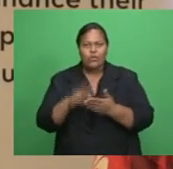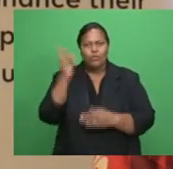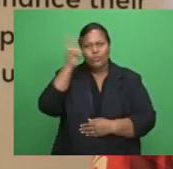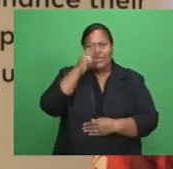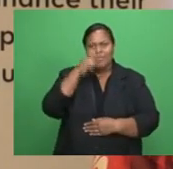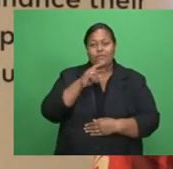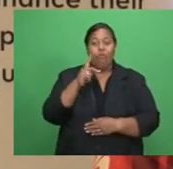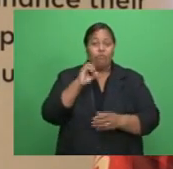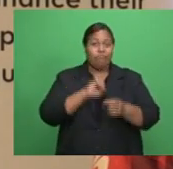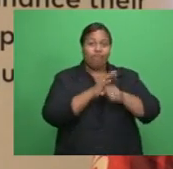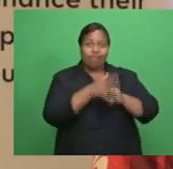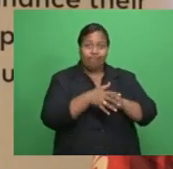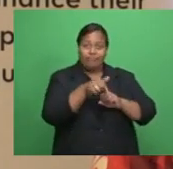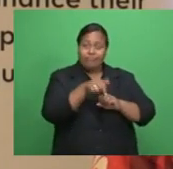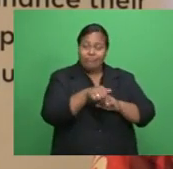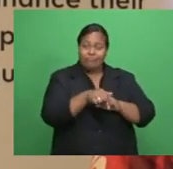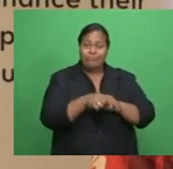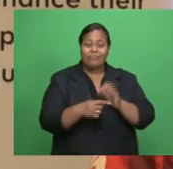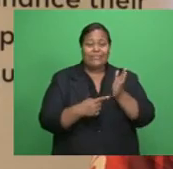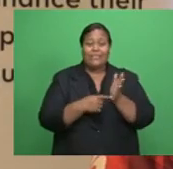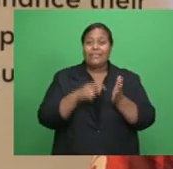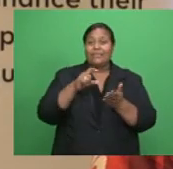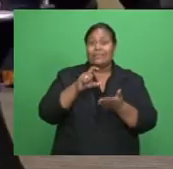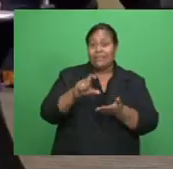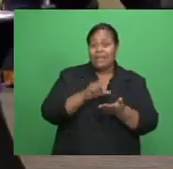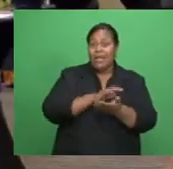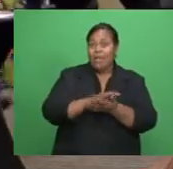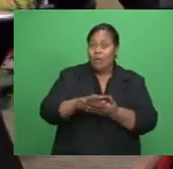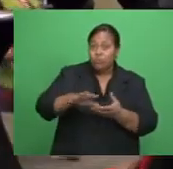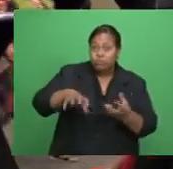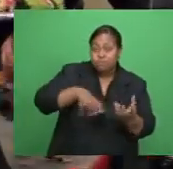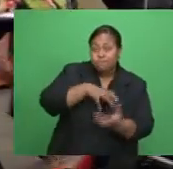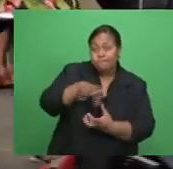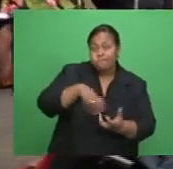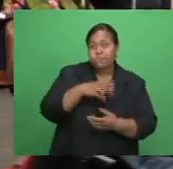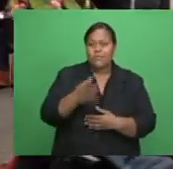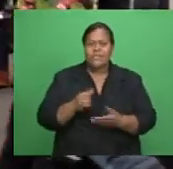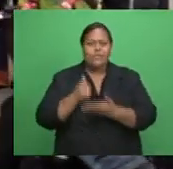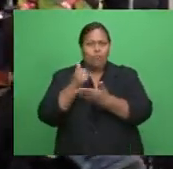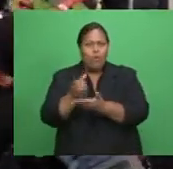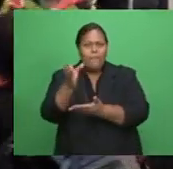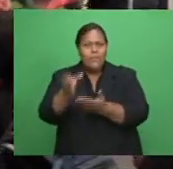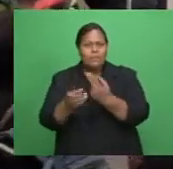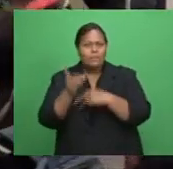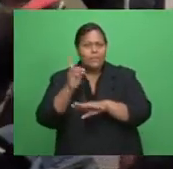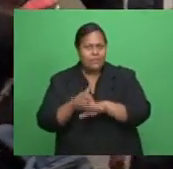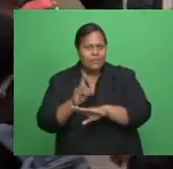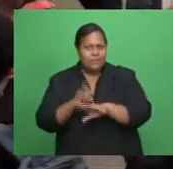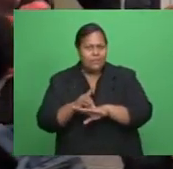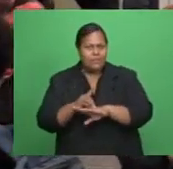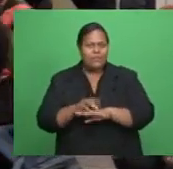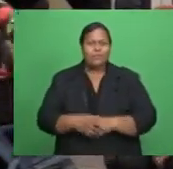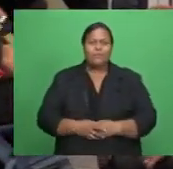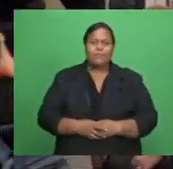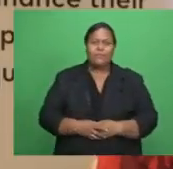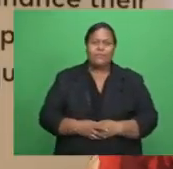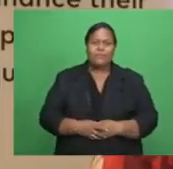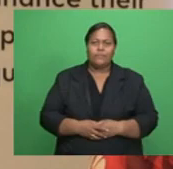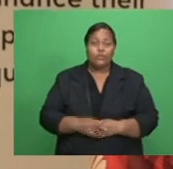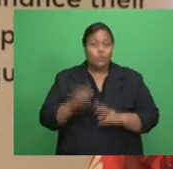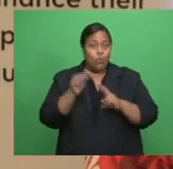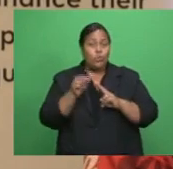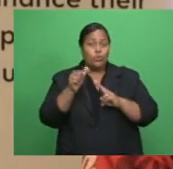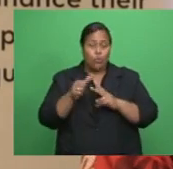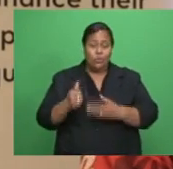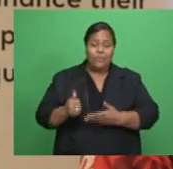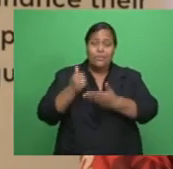COVID-19 and TC Harold. It will support people with disabilities. In addition, it will assist women